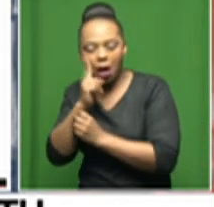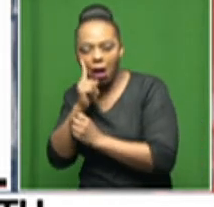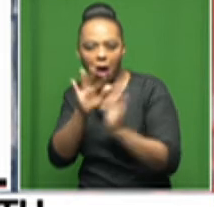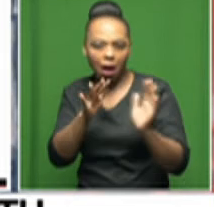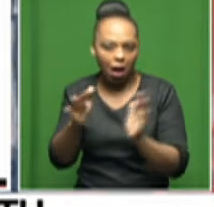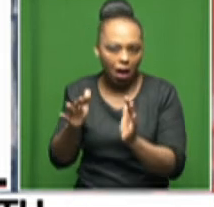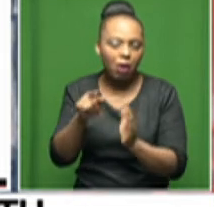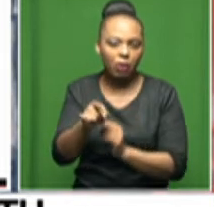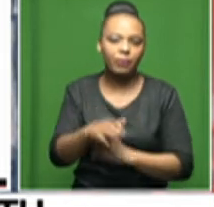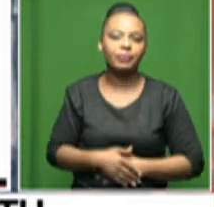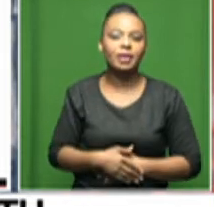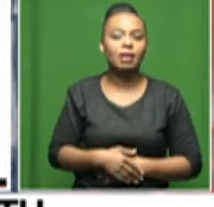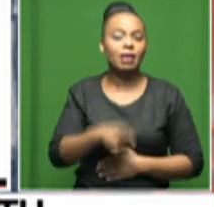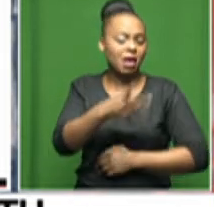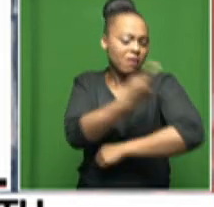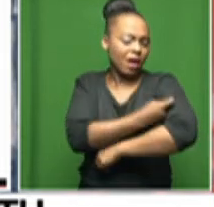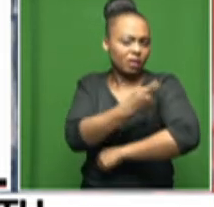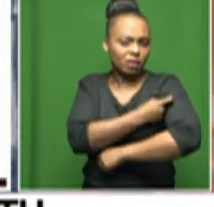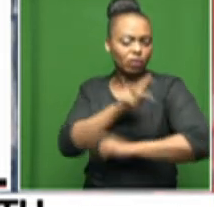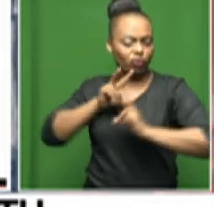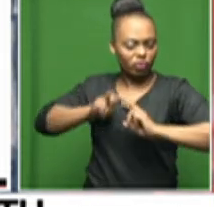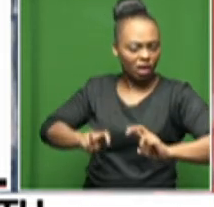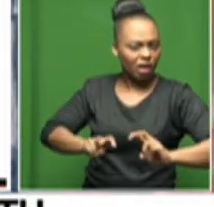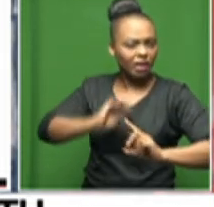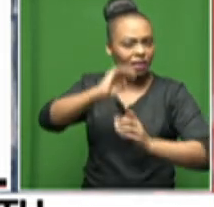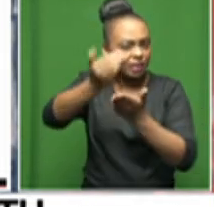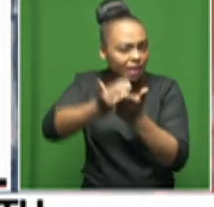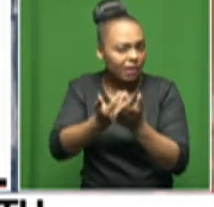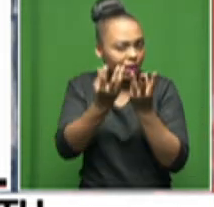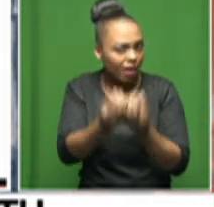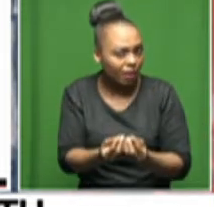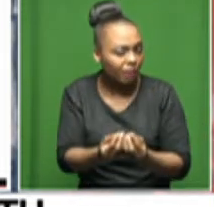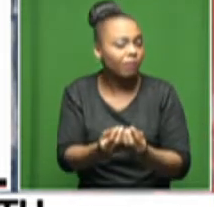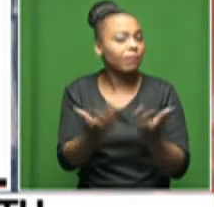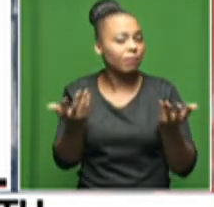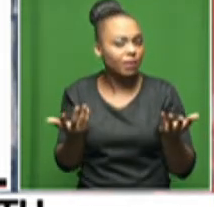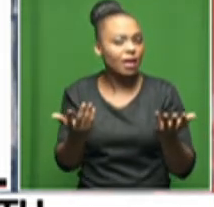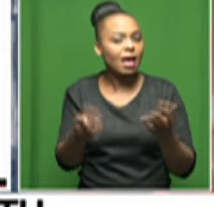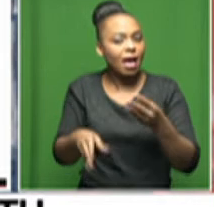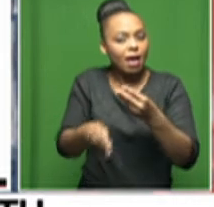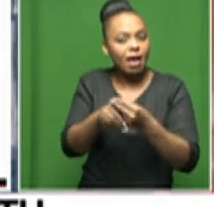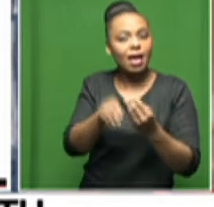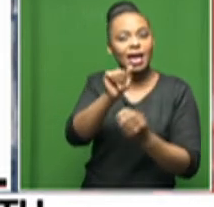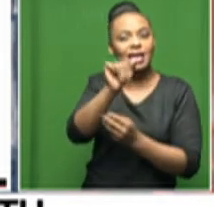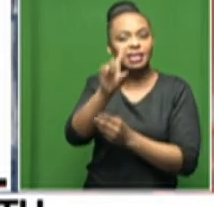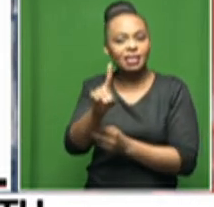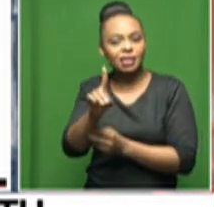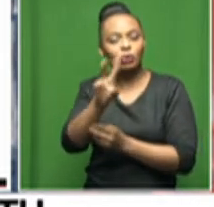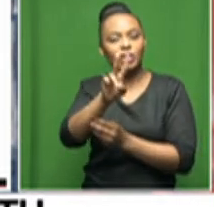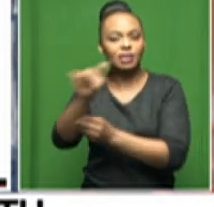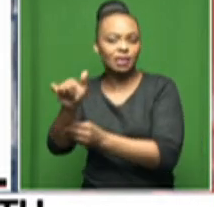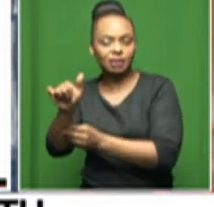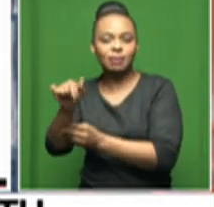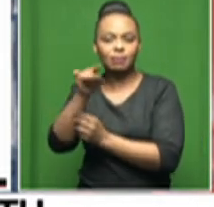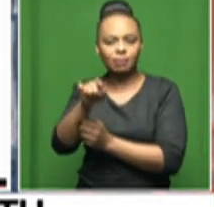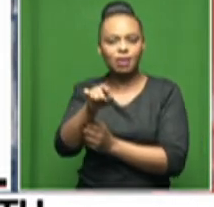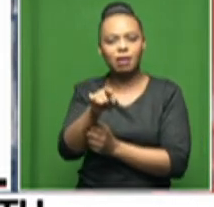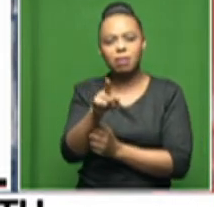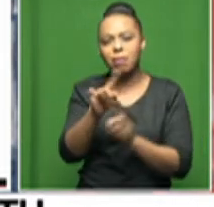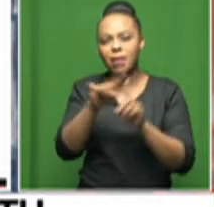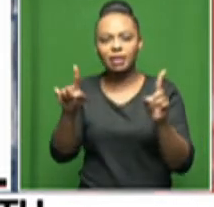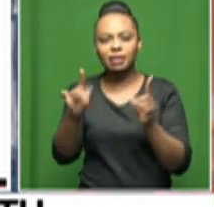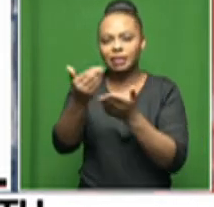an acceptable safety profile, and it's in line with all the other Ad26 vaccines that we've seen, and there was no particular